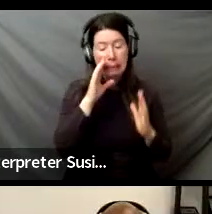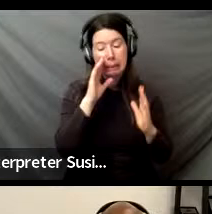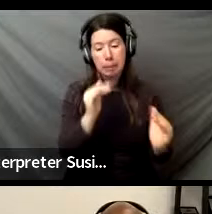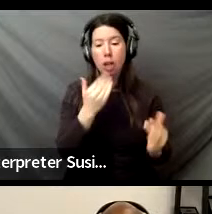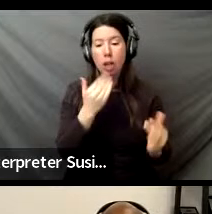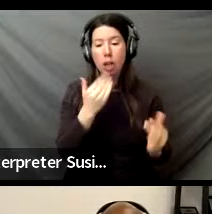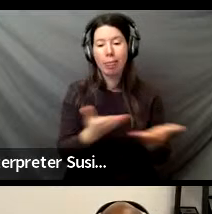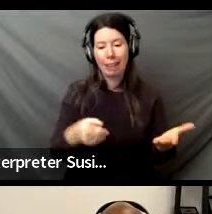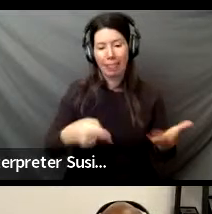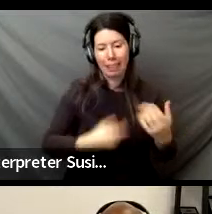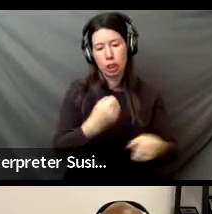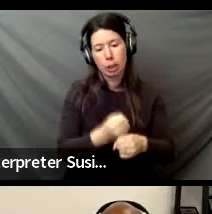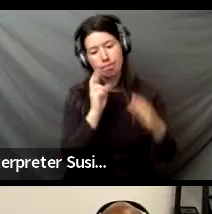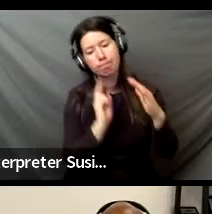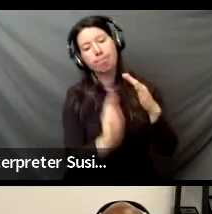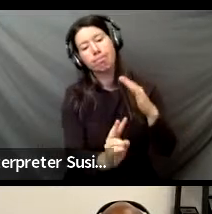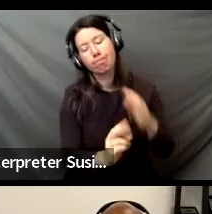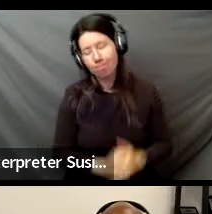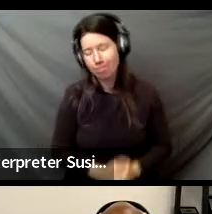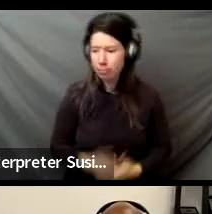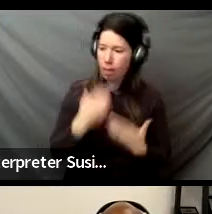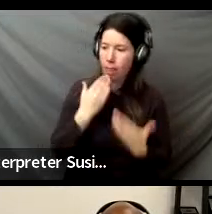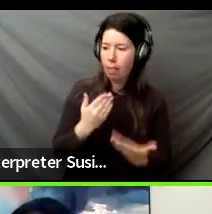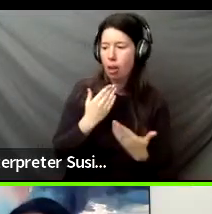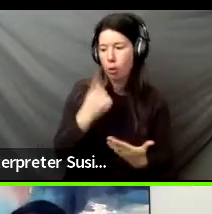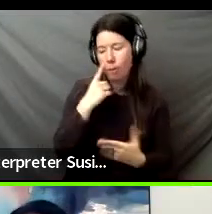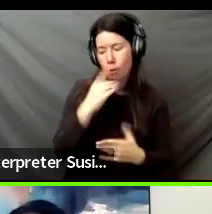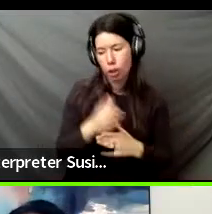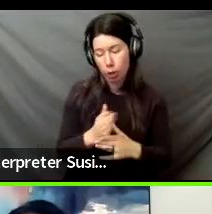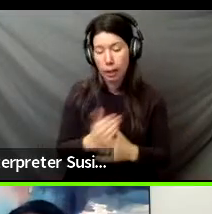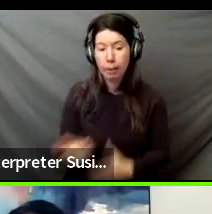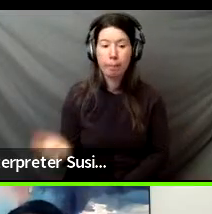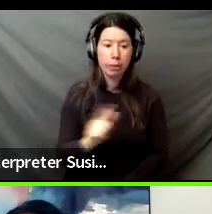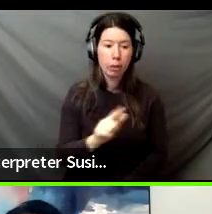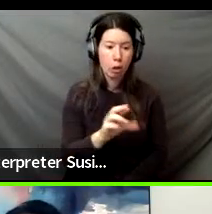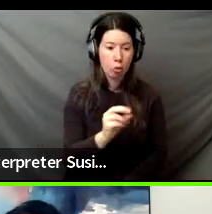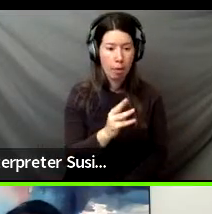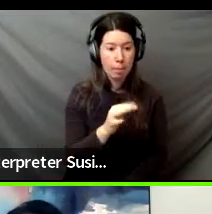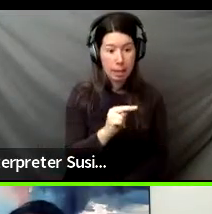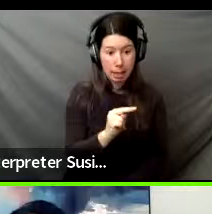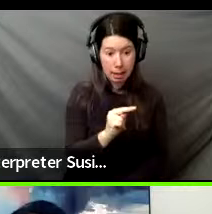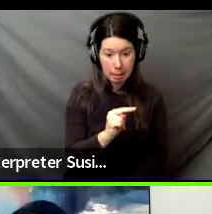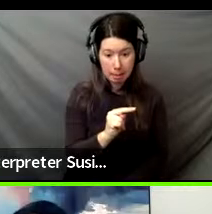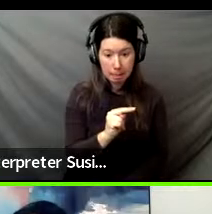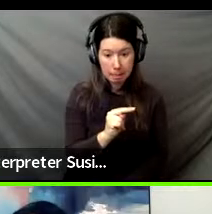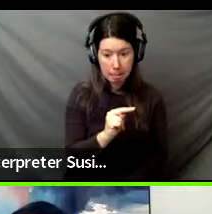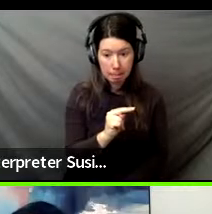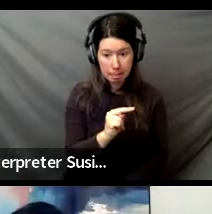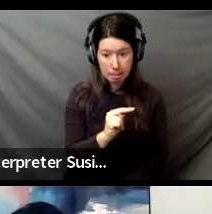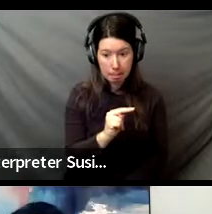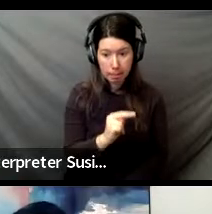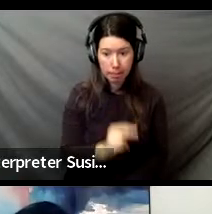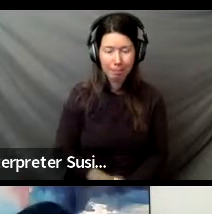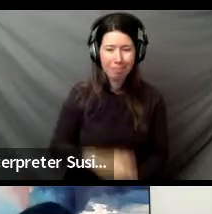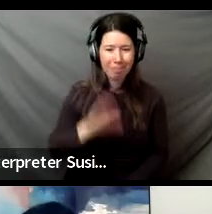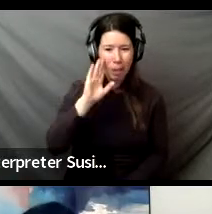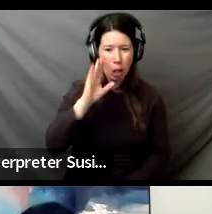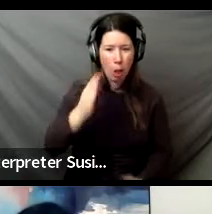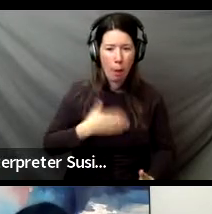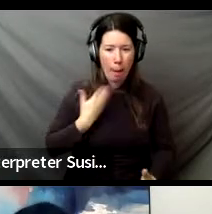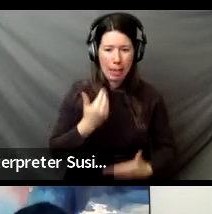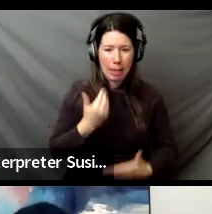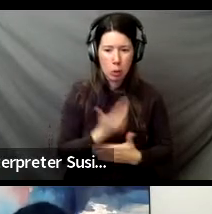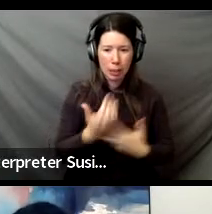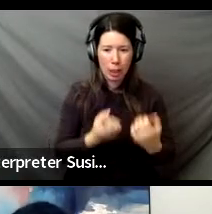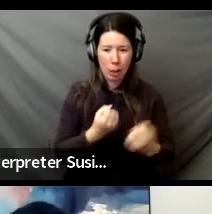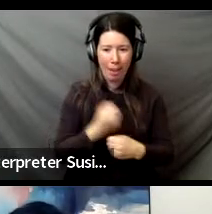Thank you for sharing, Jana. Mm-hmm. Robin, looks like you're up next. Happy New Year, everyone.